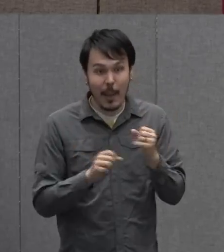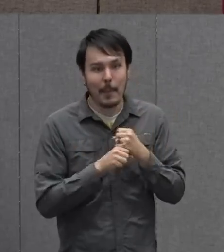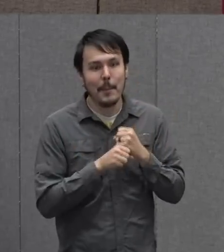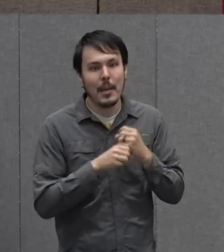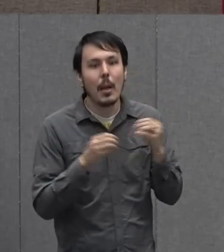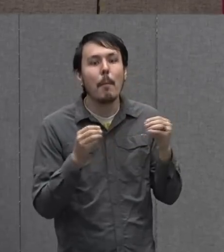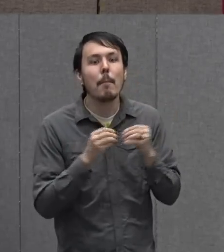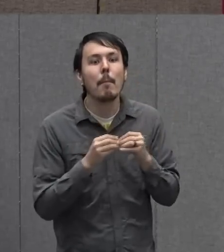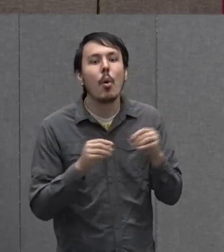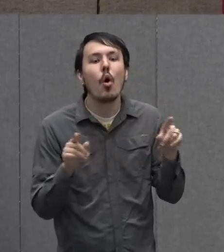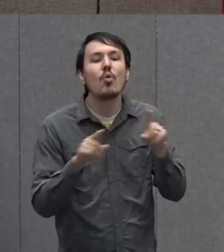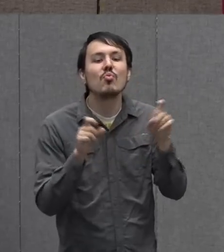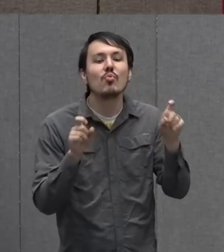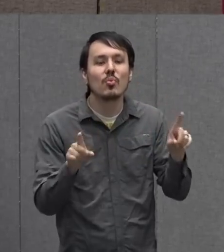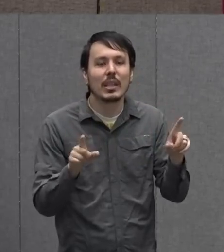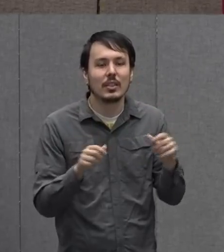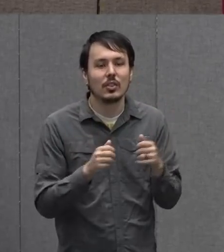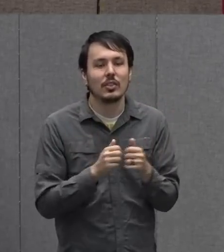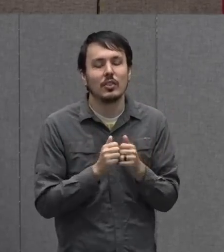riddles together.